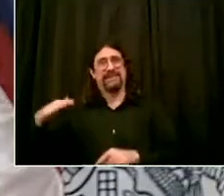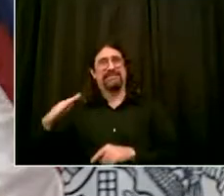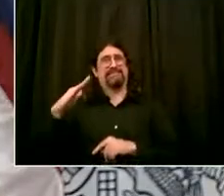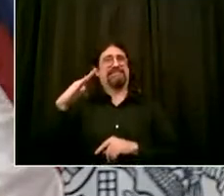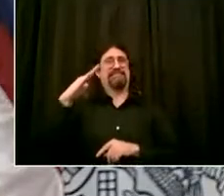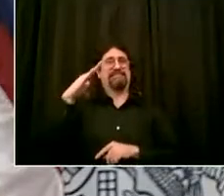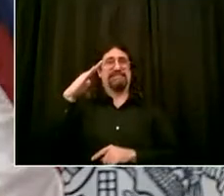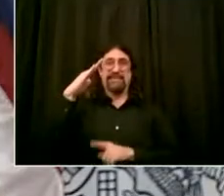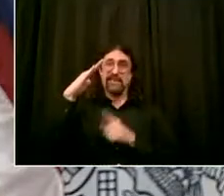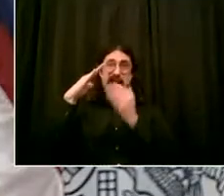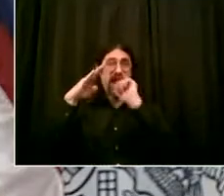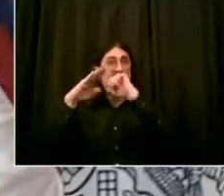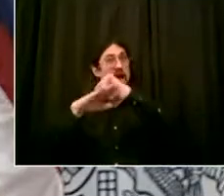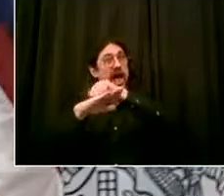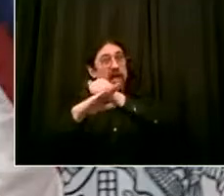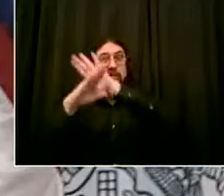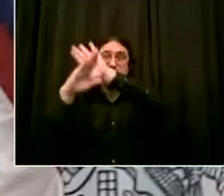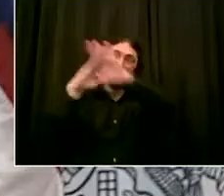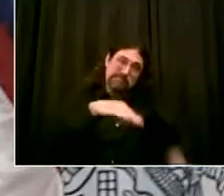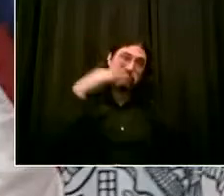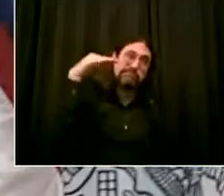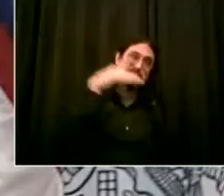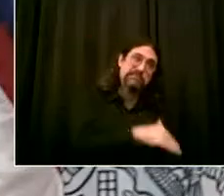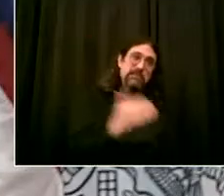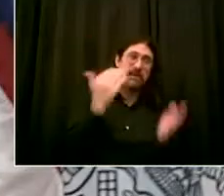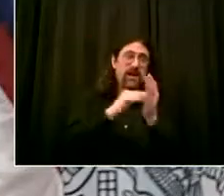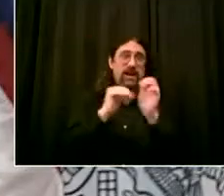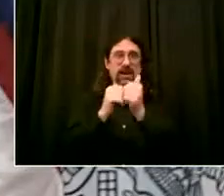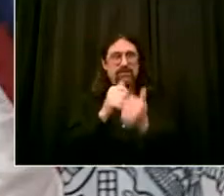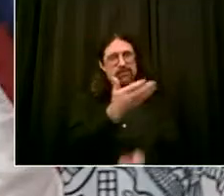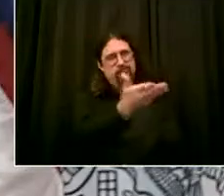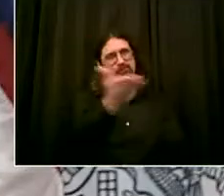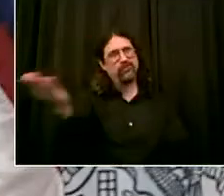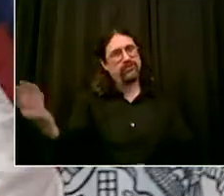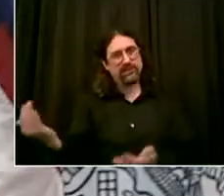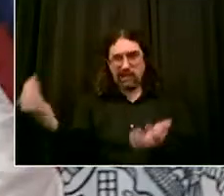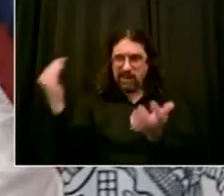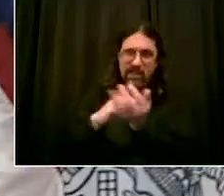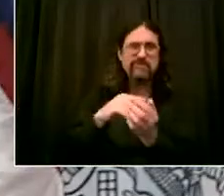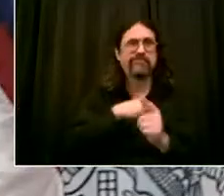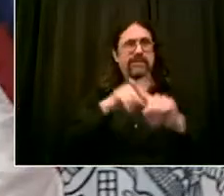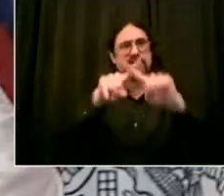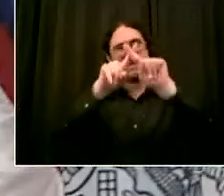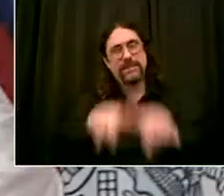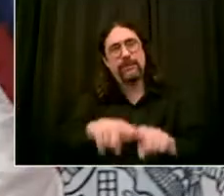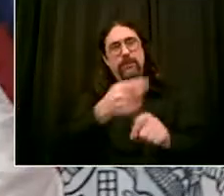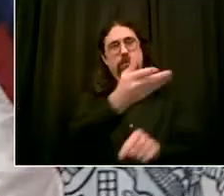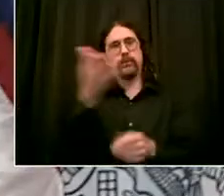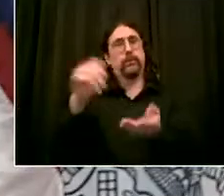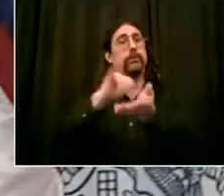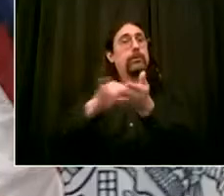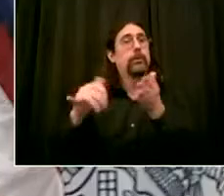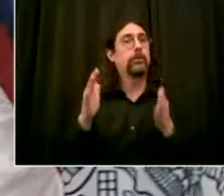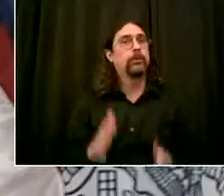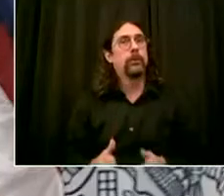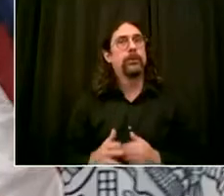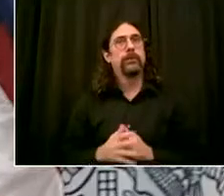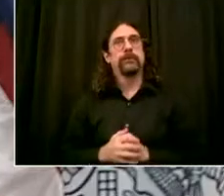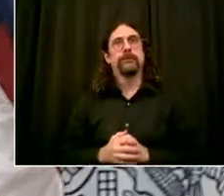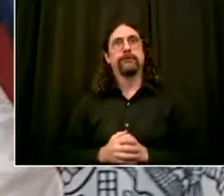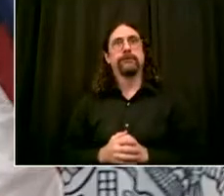have a doubt in my mind that all the energies all the pent up energies of the city will surge forward to give us an